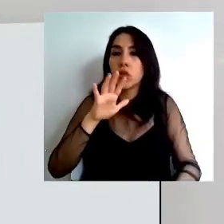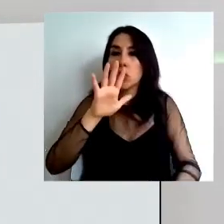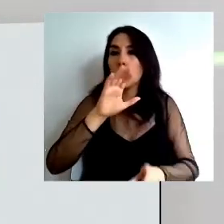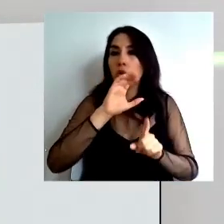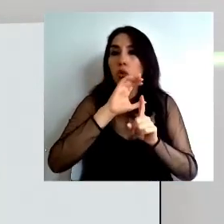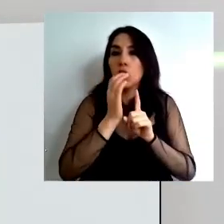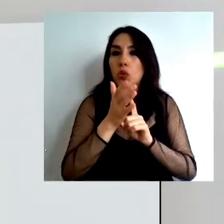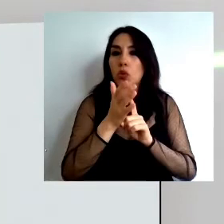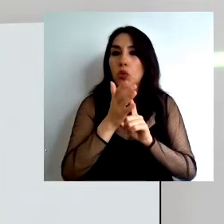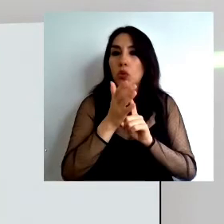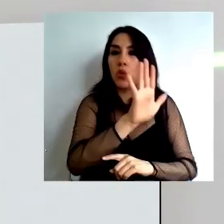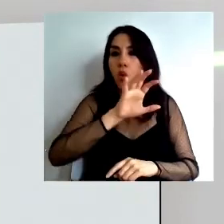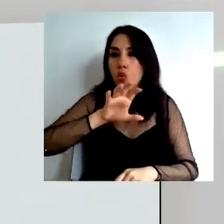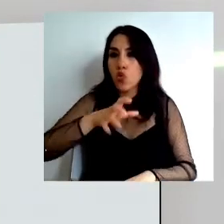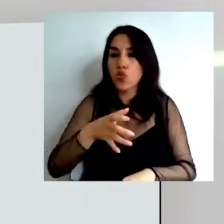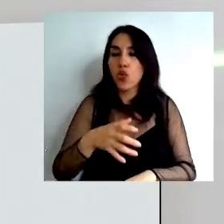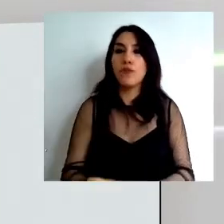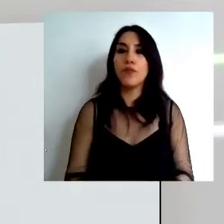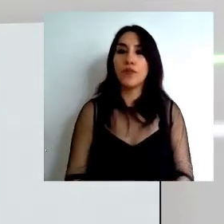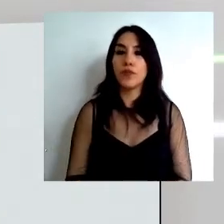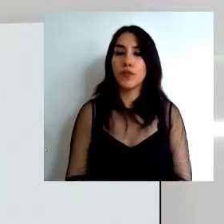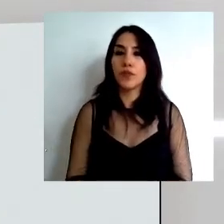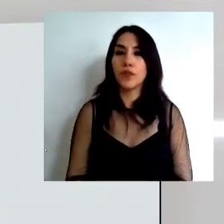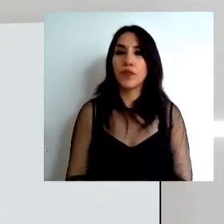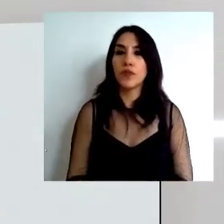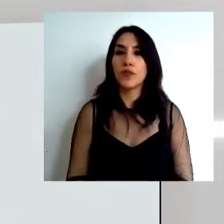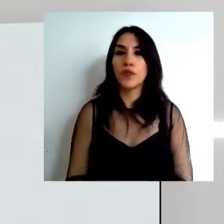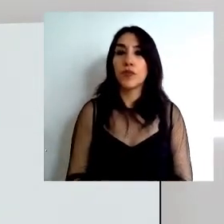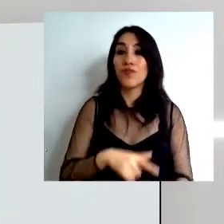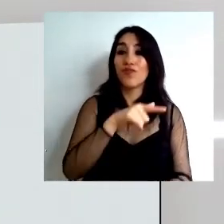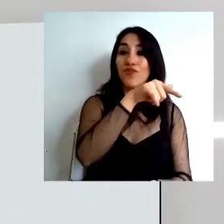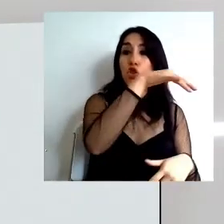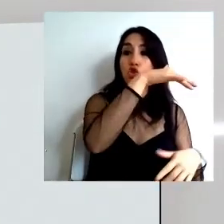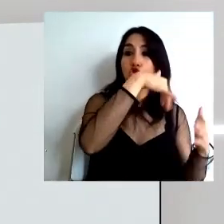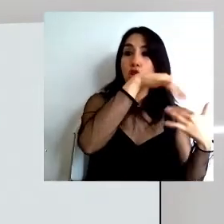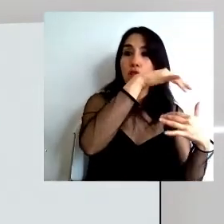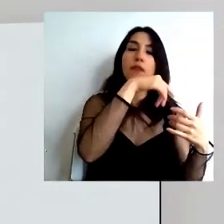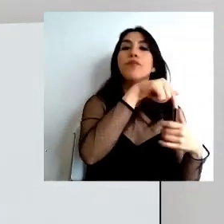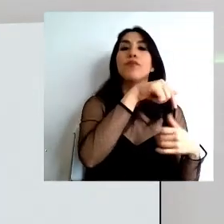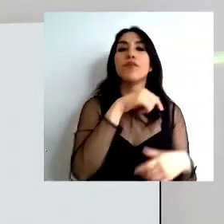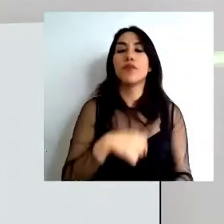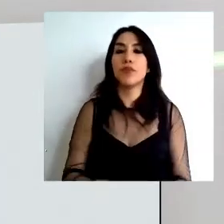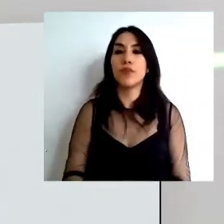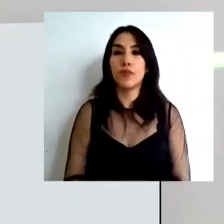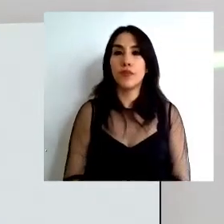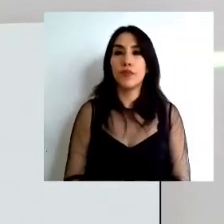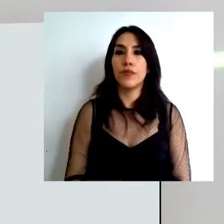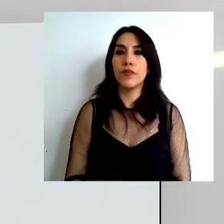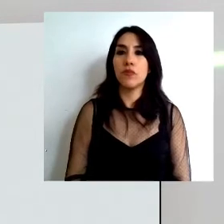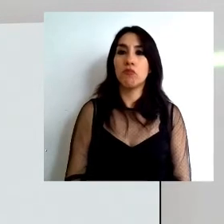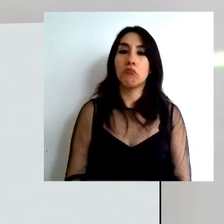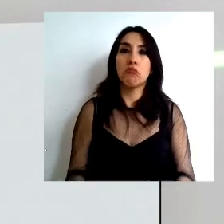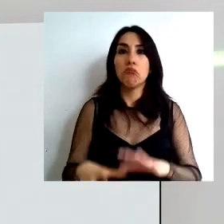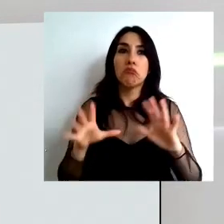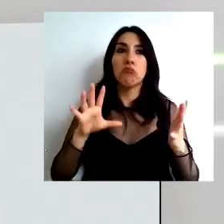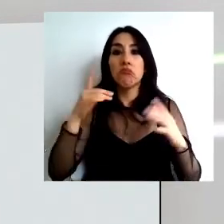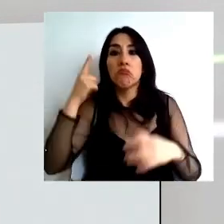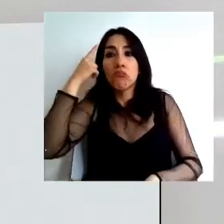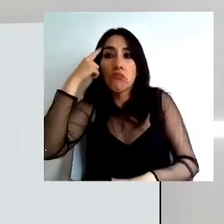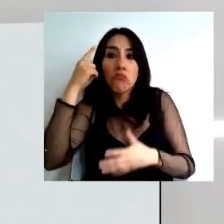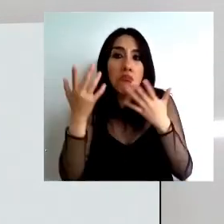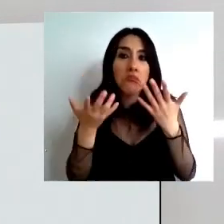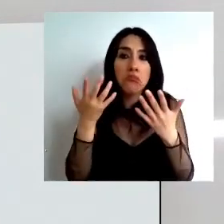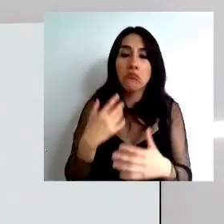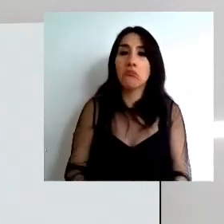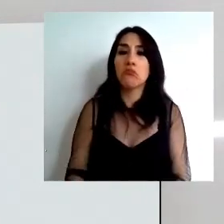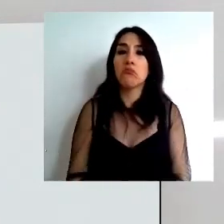circumstances and so on. And I think this is very important when you are going for franchising or such